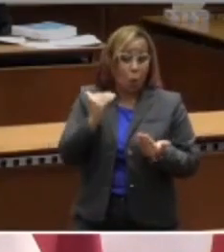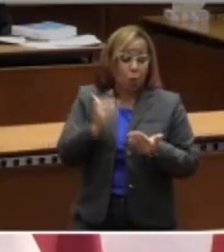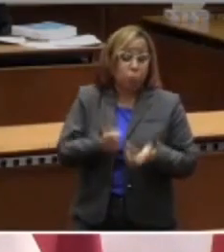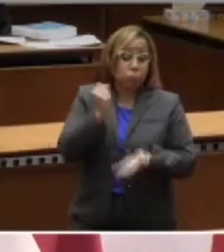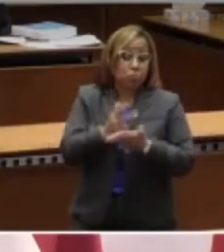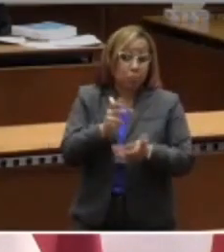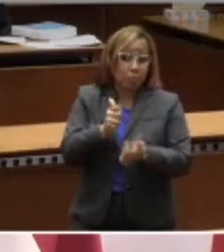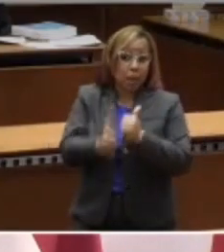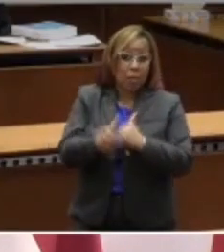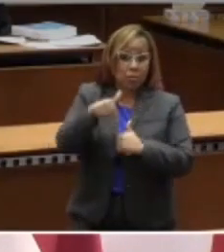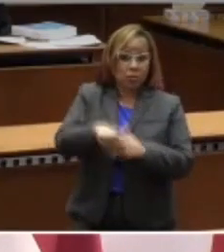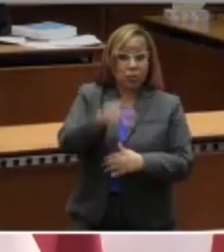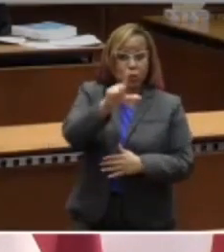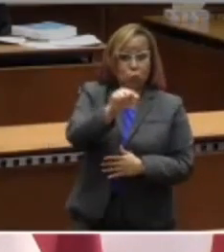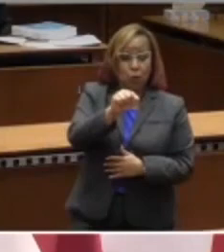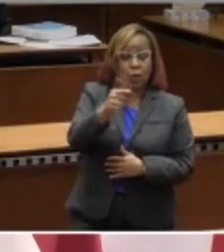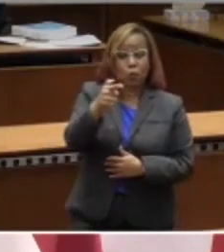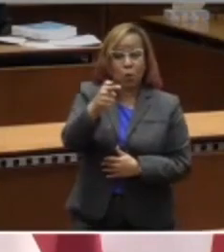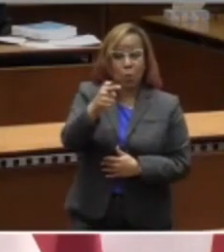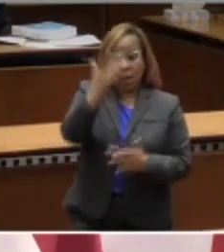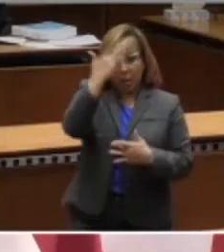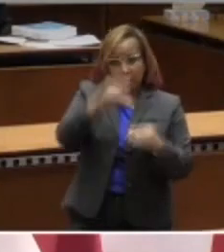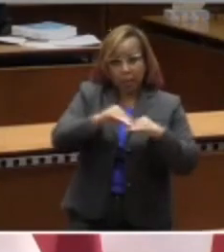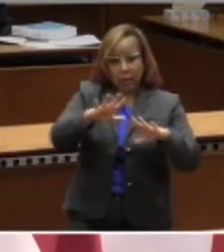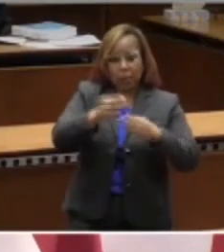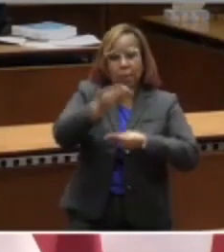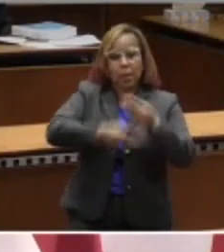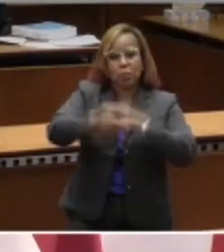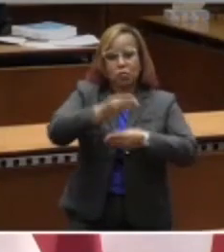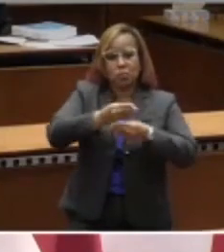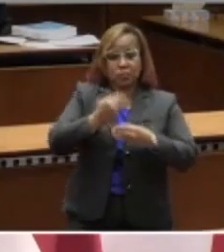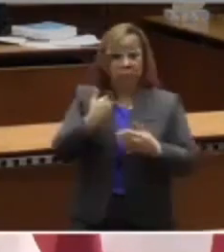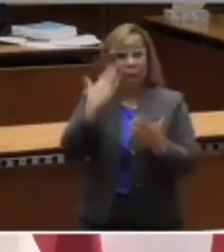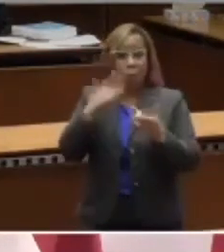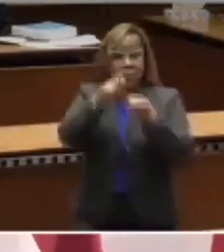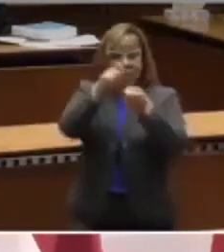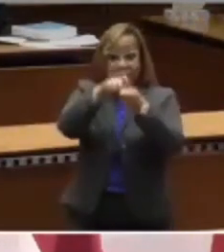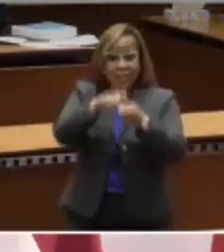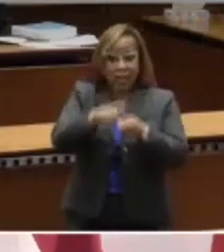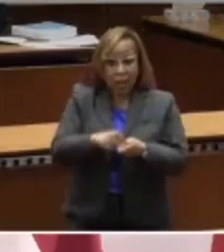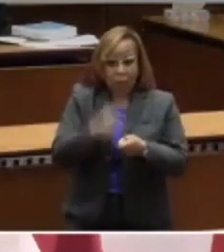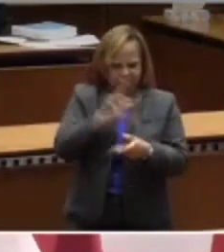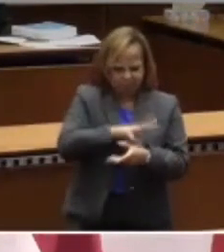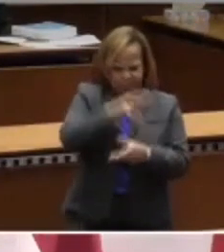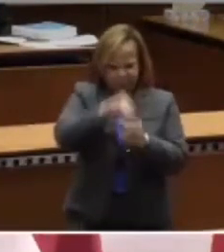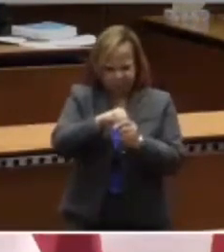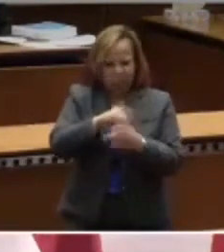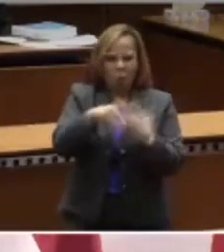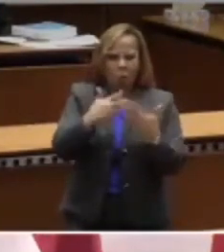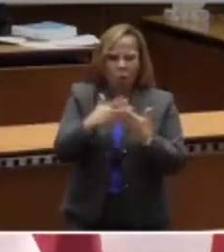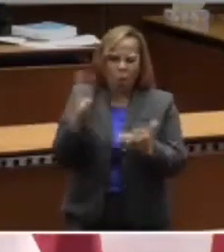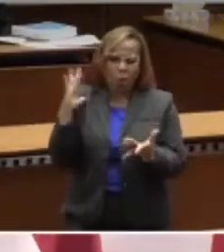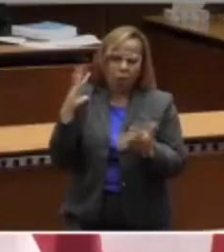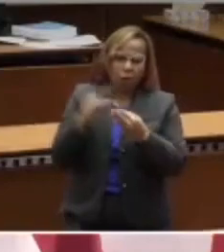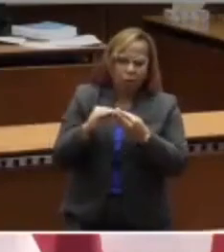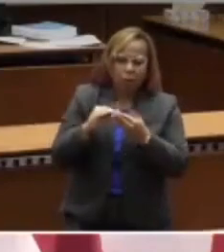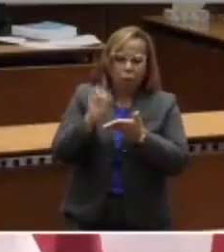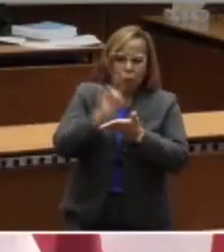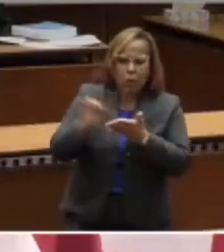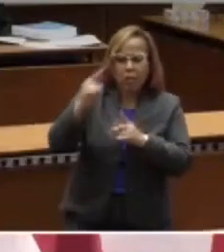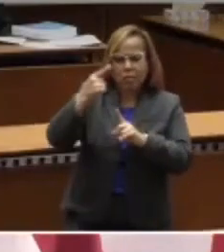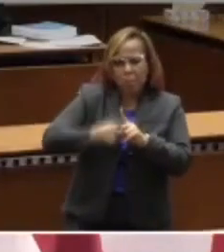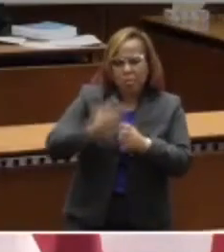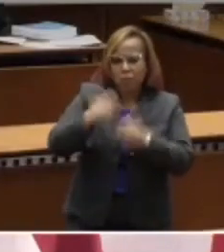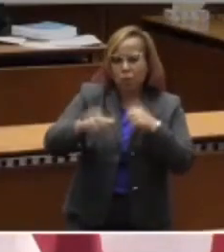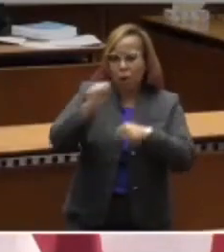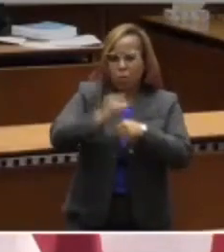this 2021 pandemic budget. I hope that the details reflect all of the weeks and truly the months of hard